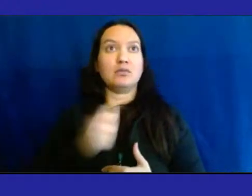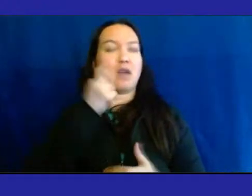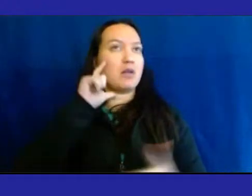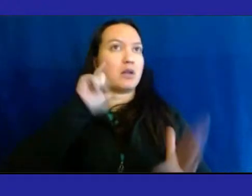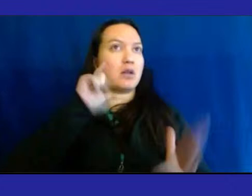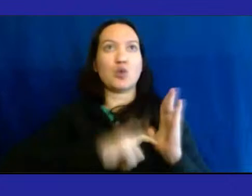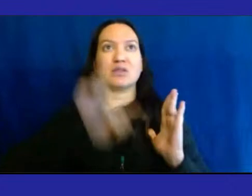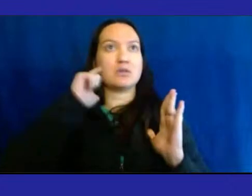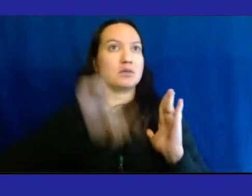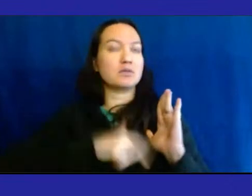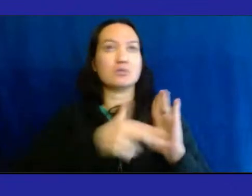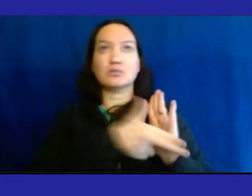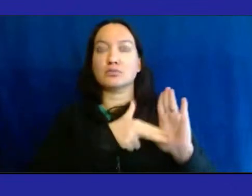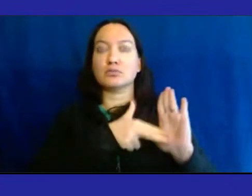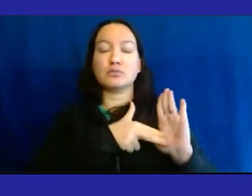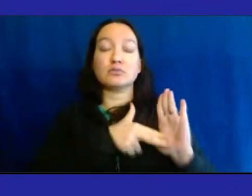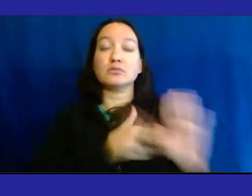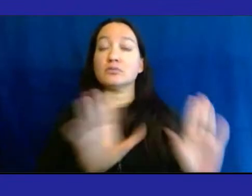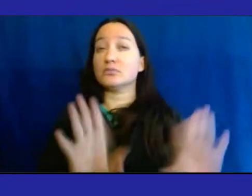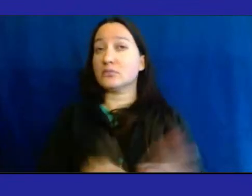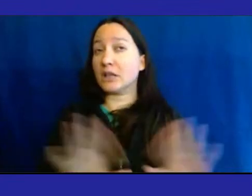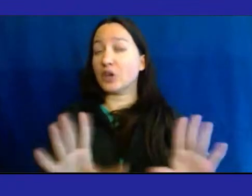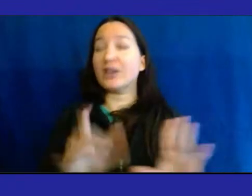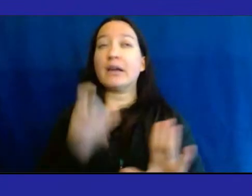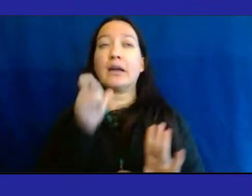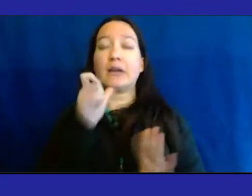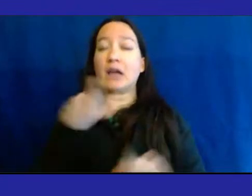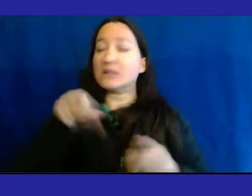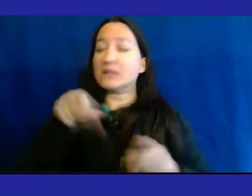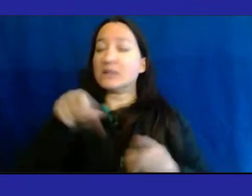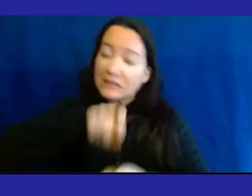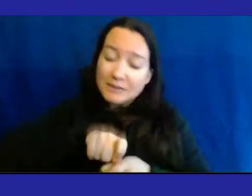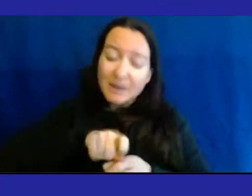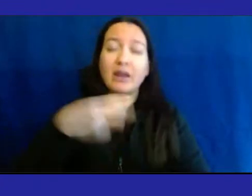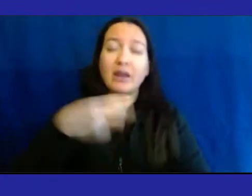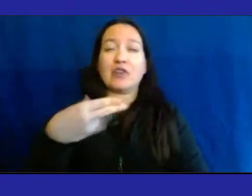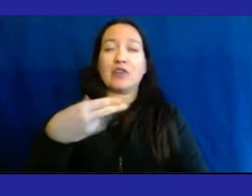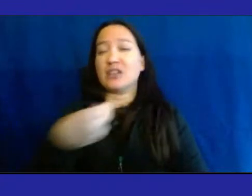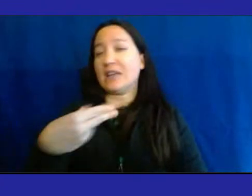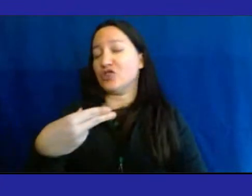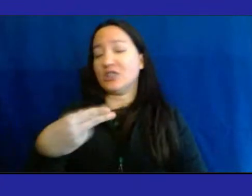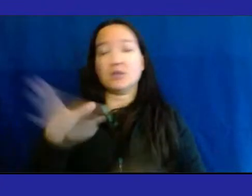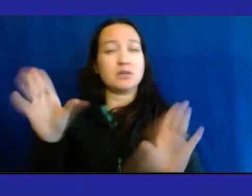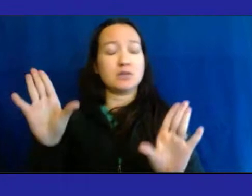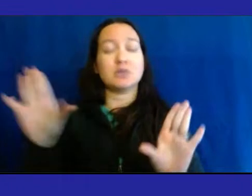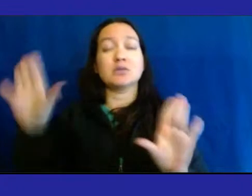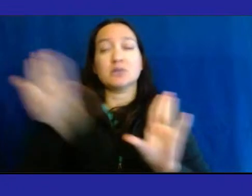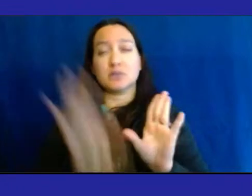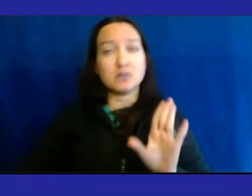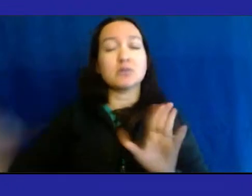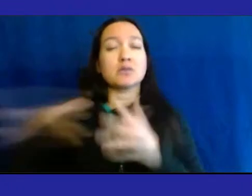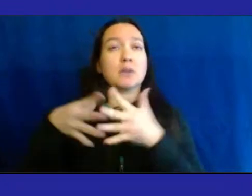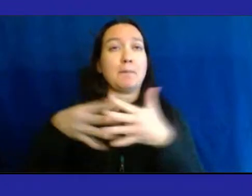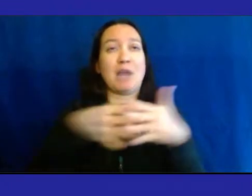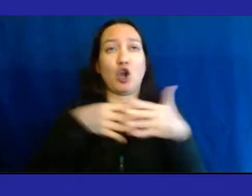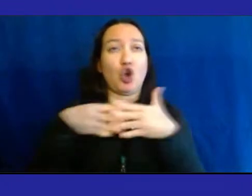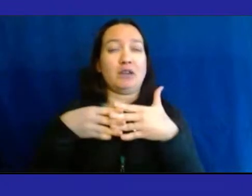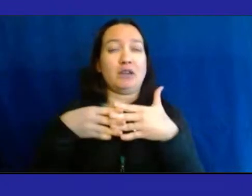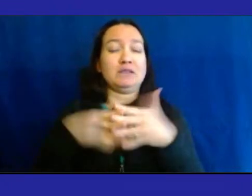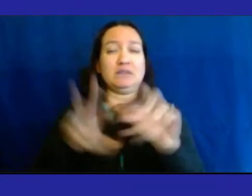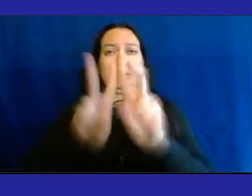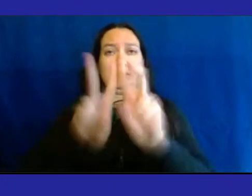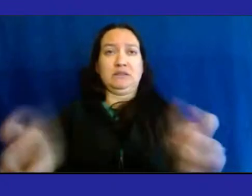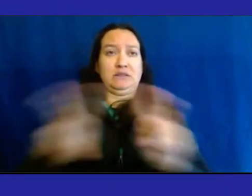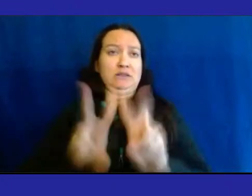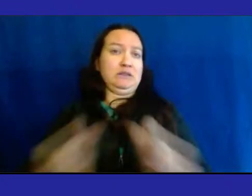crystal clear here that this is not an H&H specific issue. Nationwide, there is a reassessment and